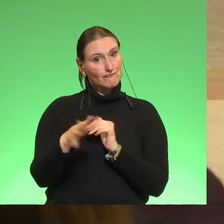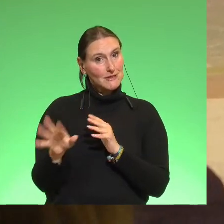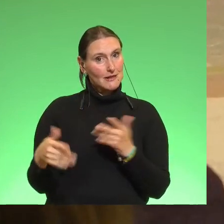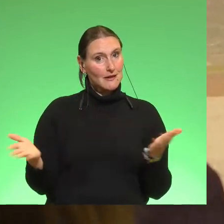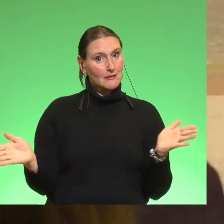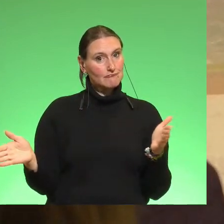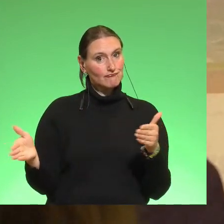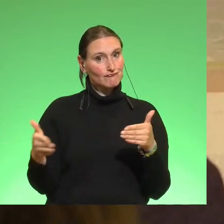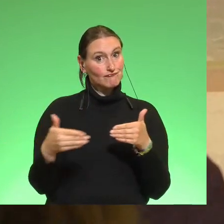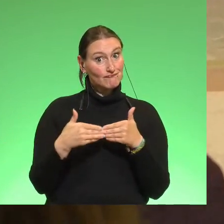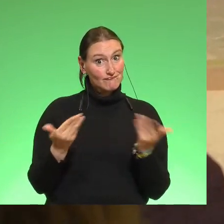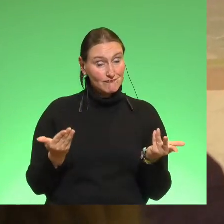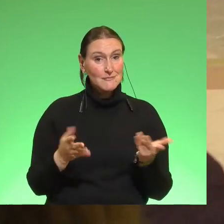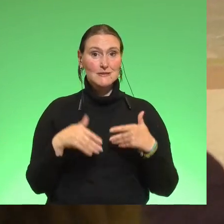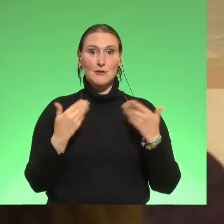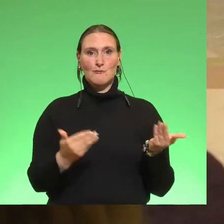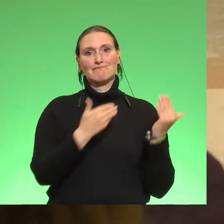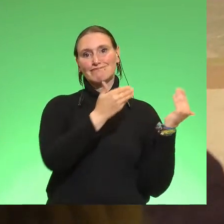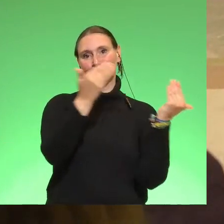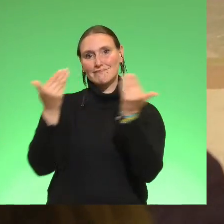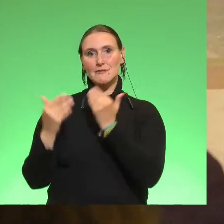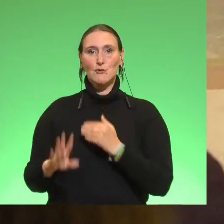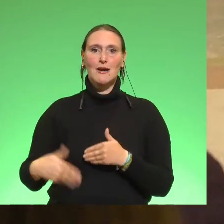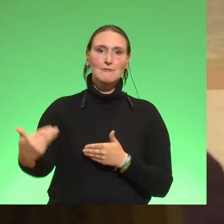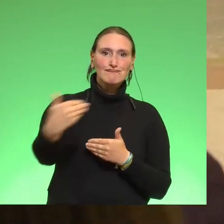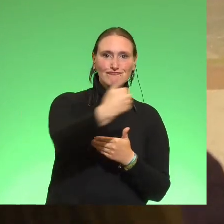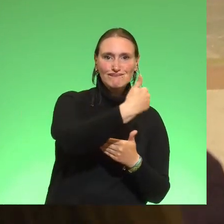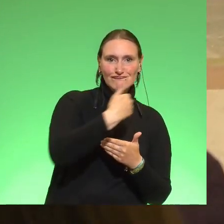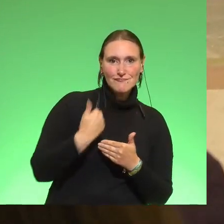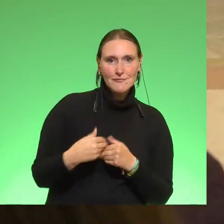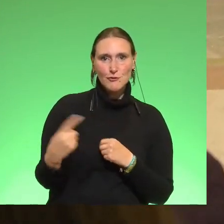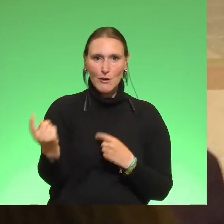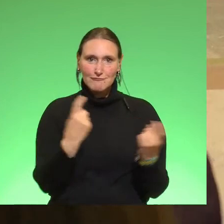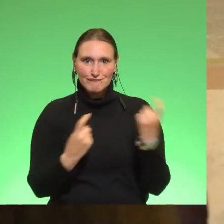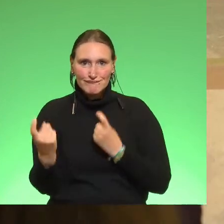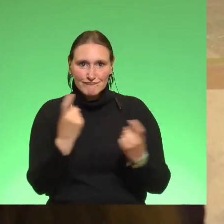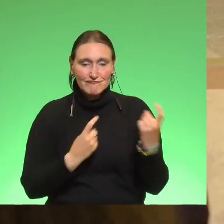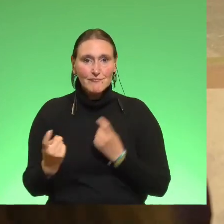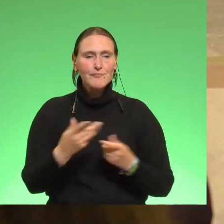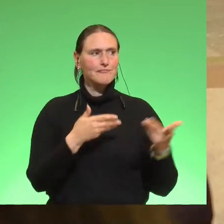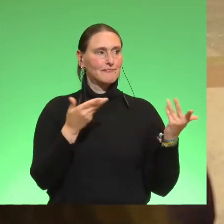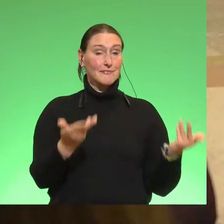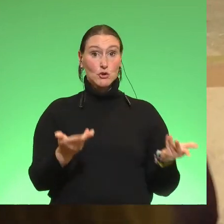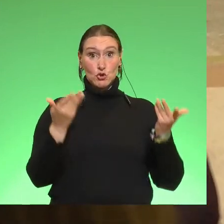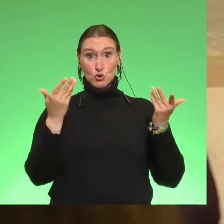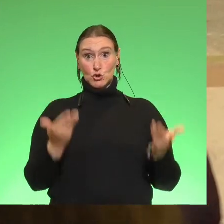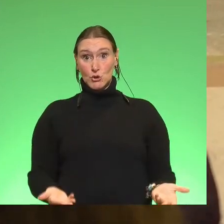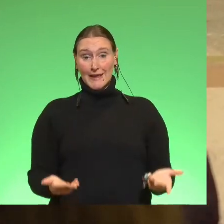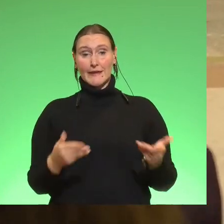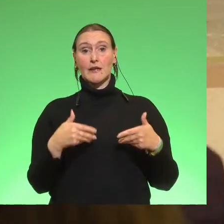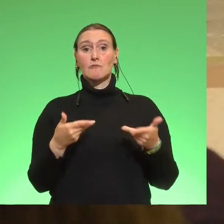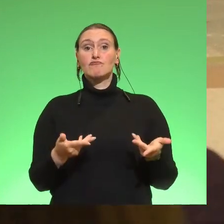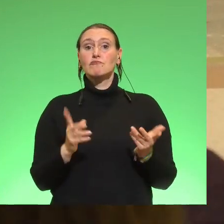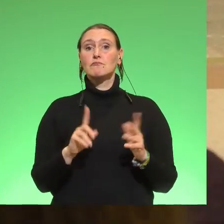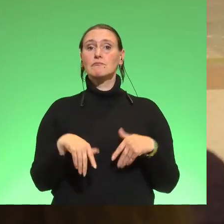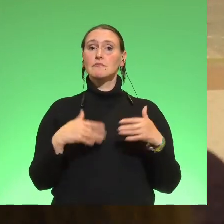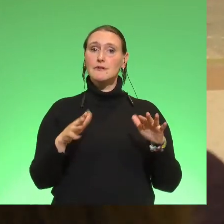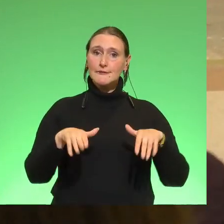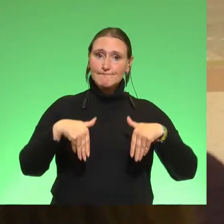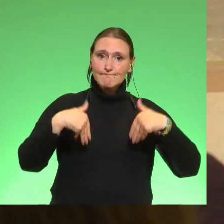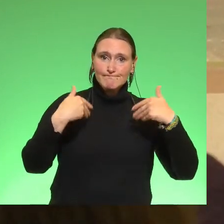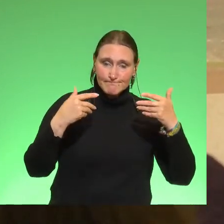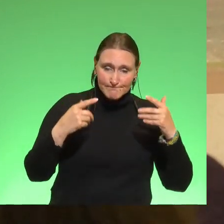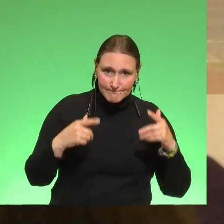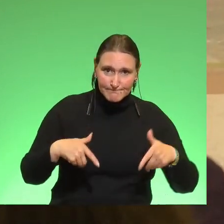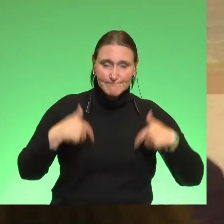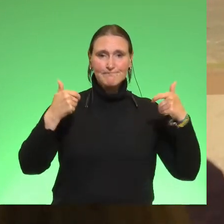But again, thank you so much for your visit. And then today we are going to start to a talk series that